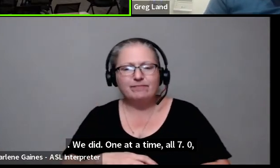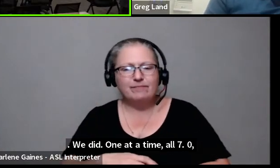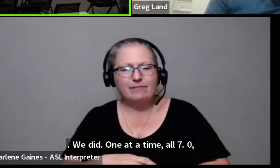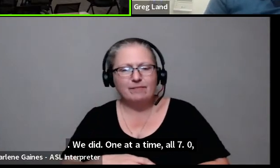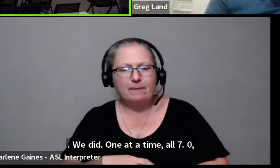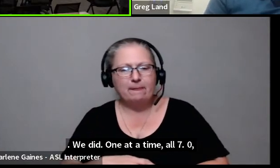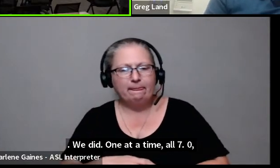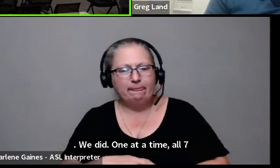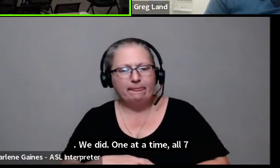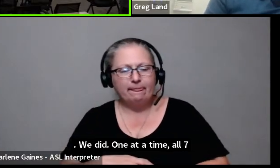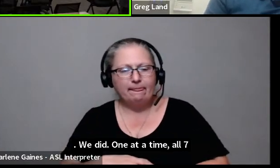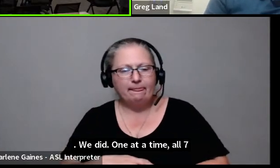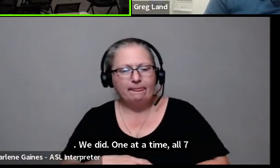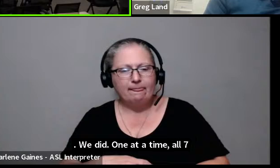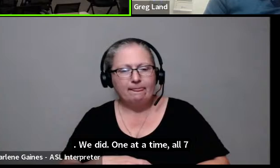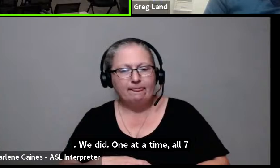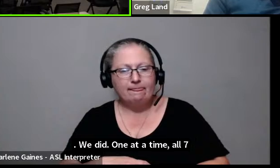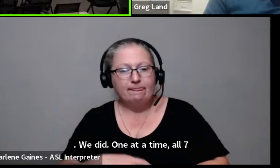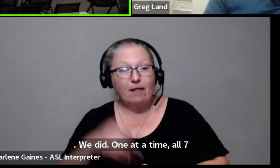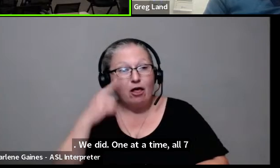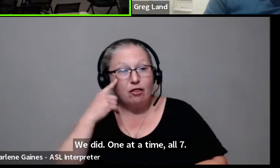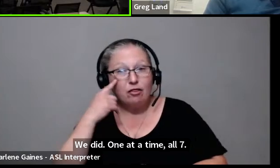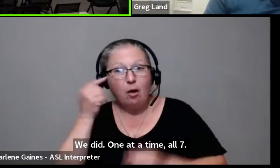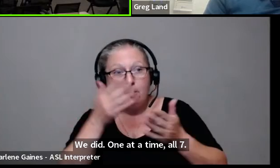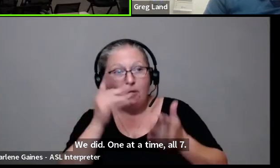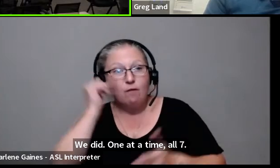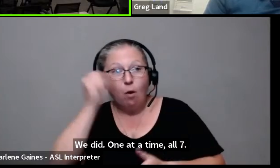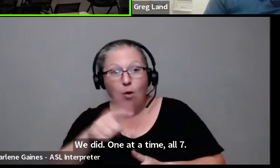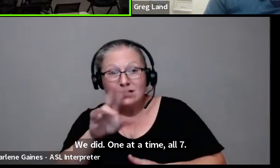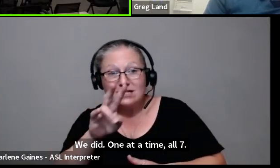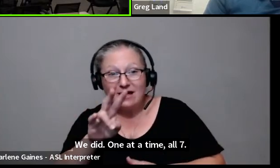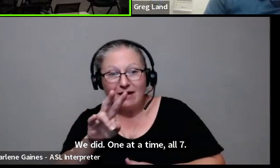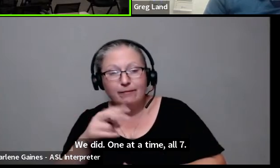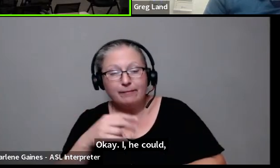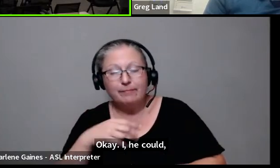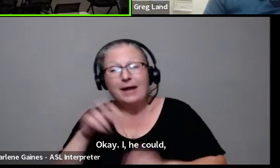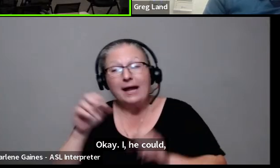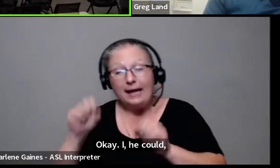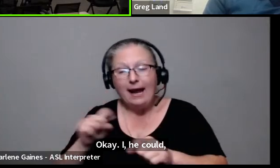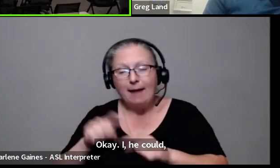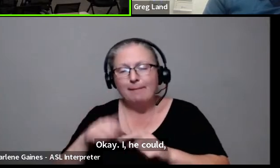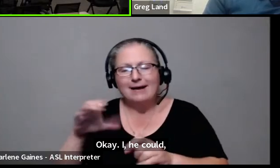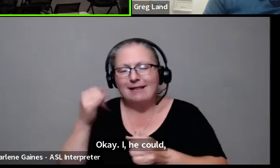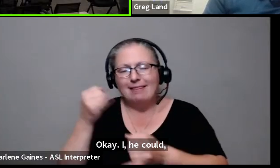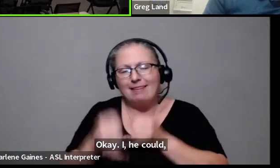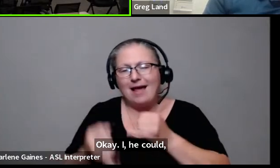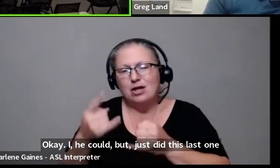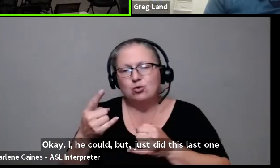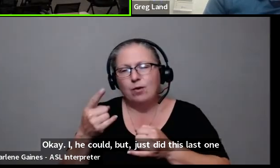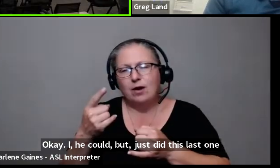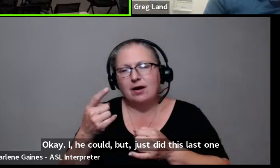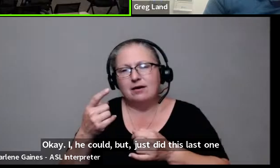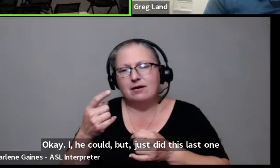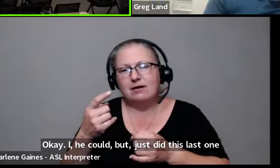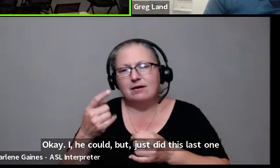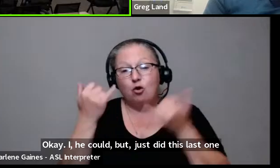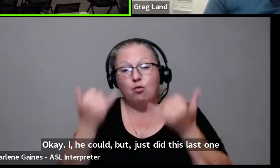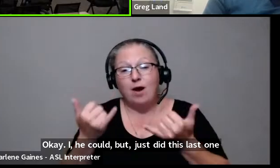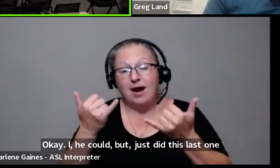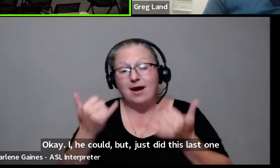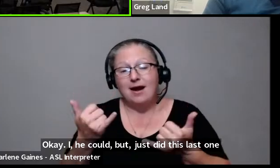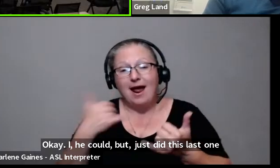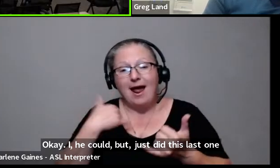No, Okay. he could, but Well, We no, did. I just did this last one as the way it, so right now we